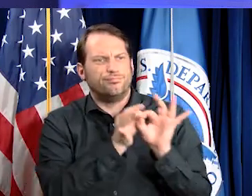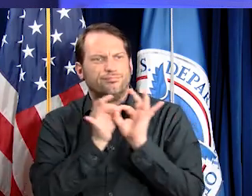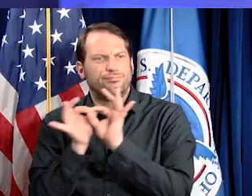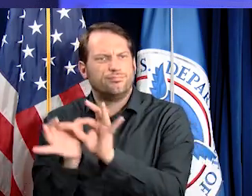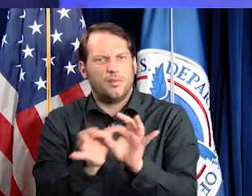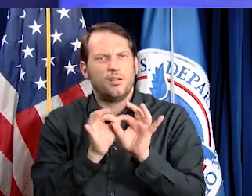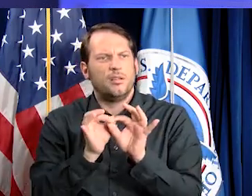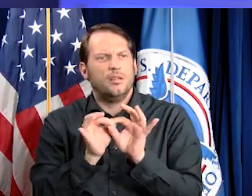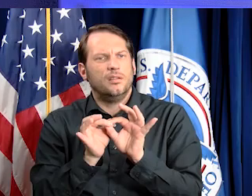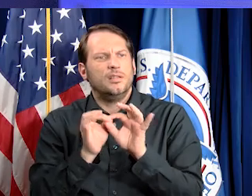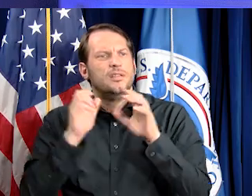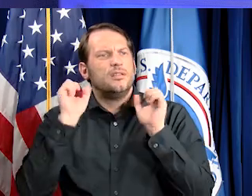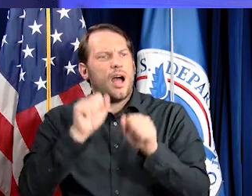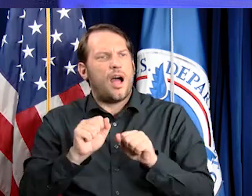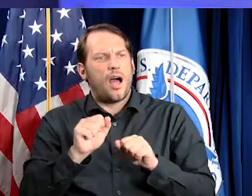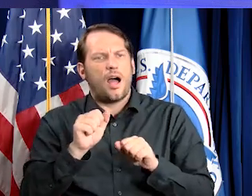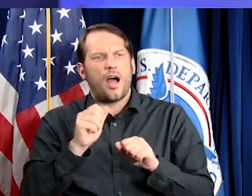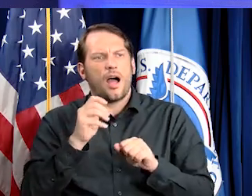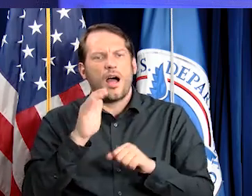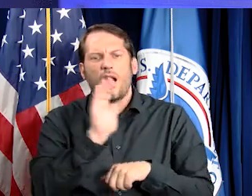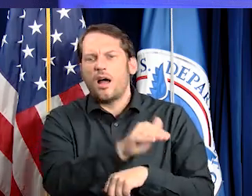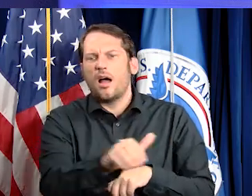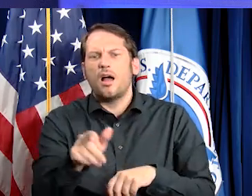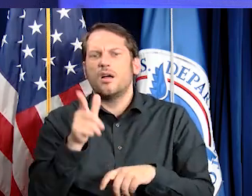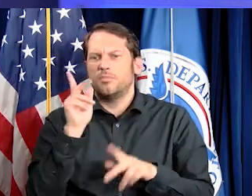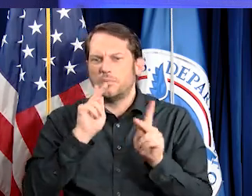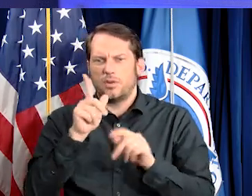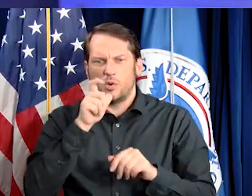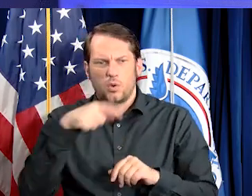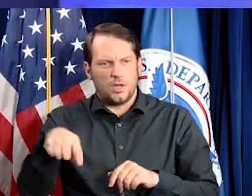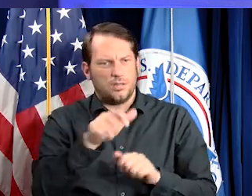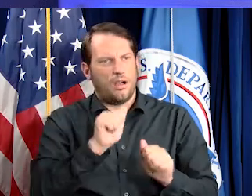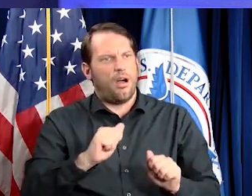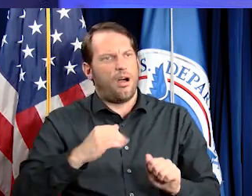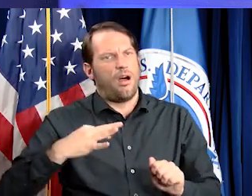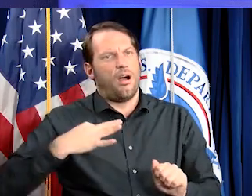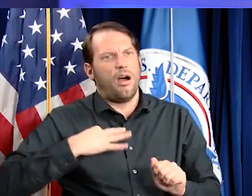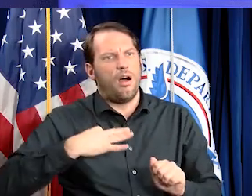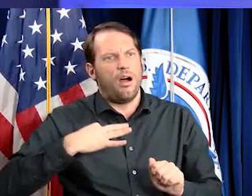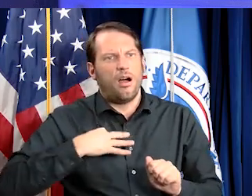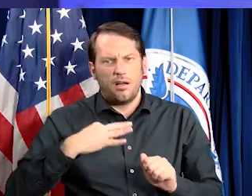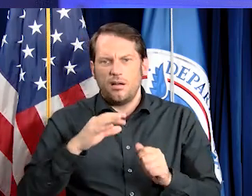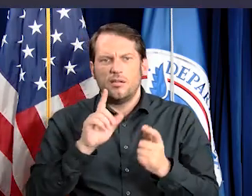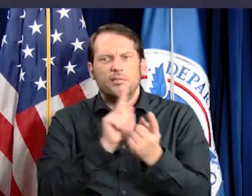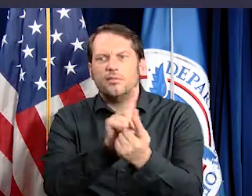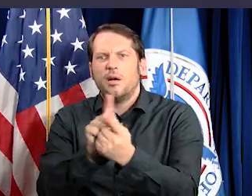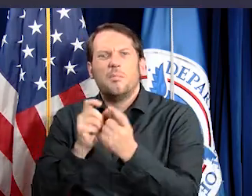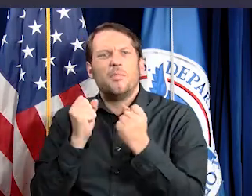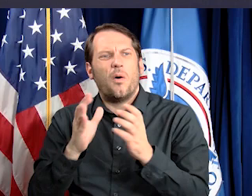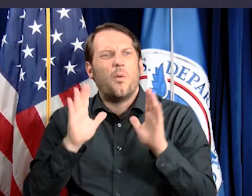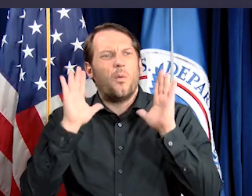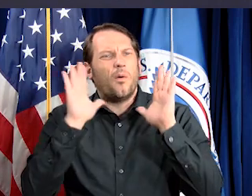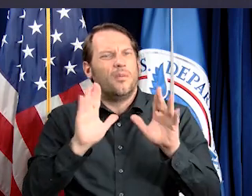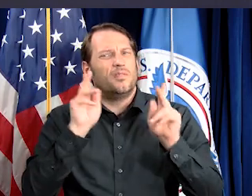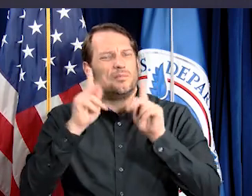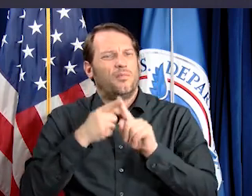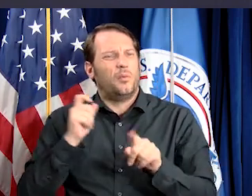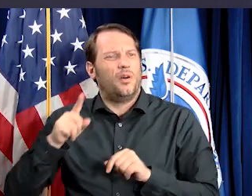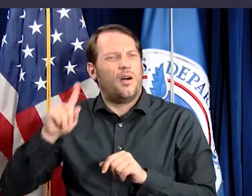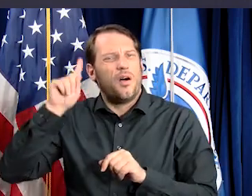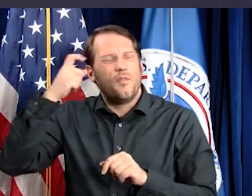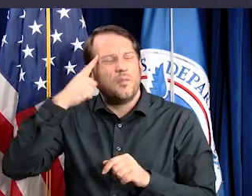digital volunteers. And it's really grown, and that's how I met a lot of great people from government,